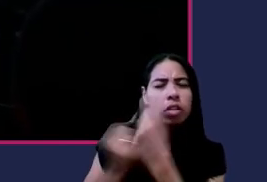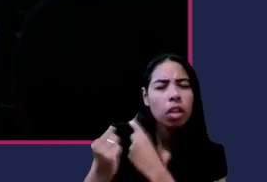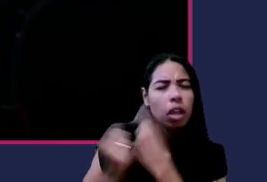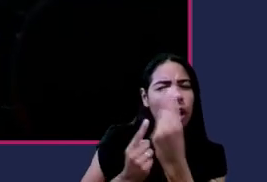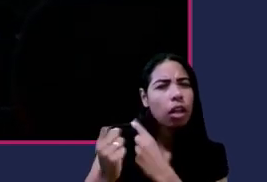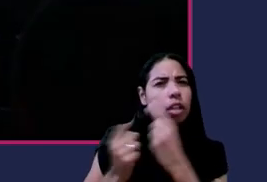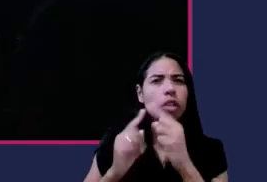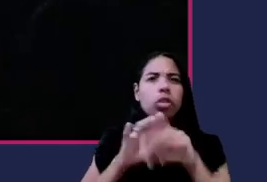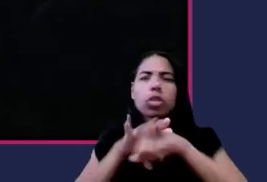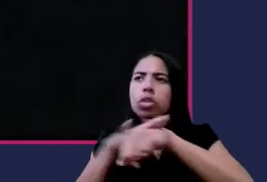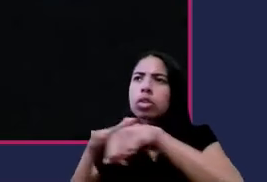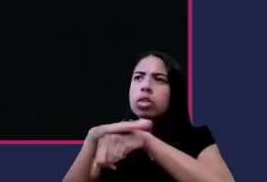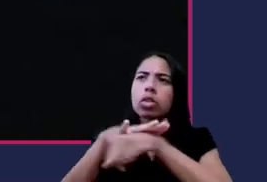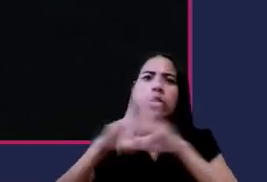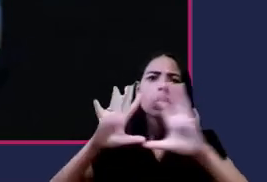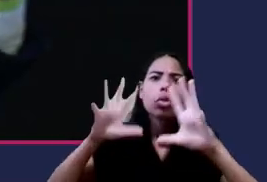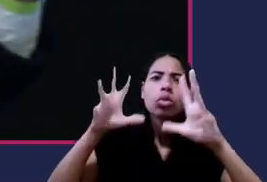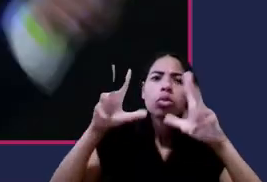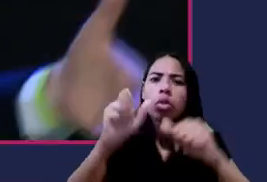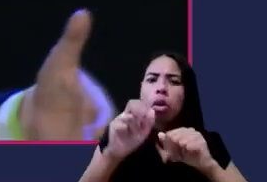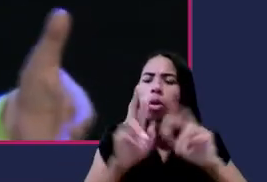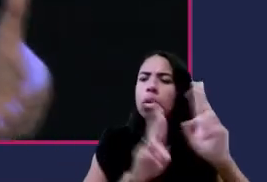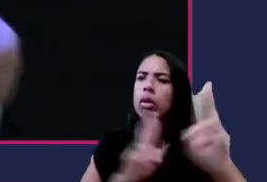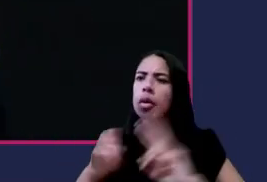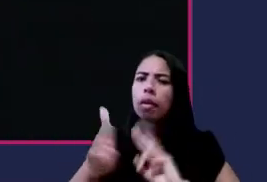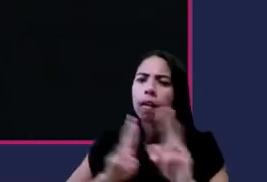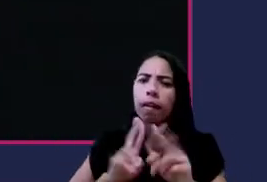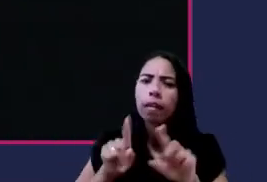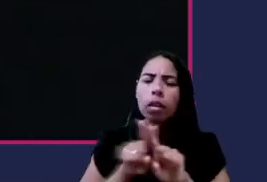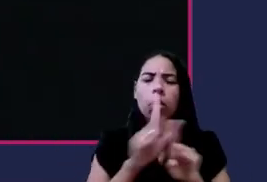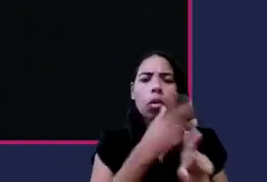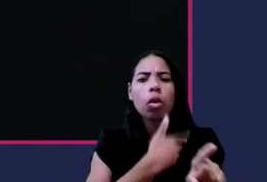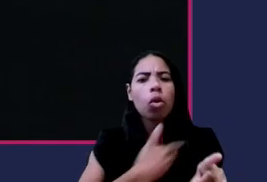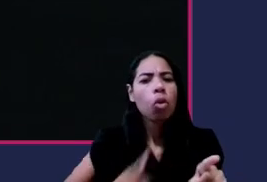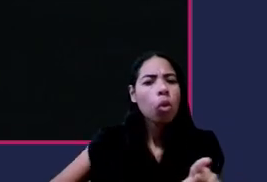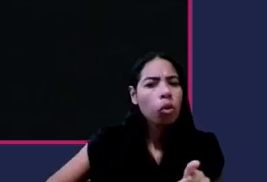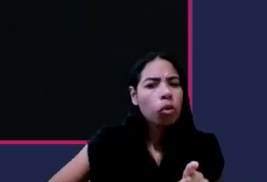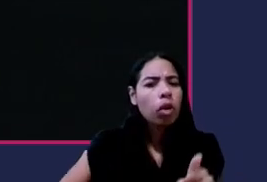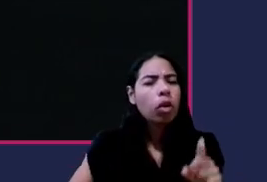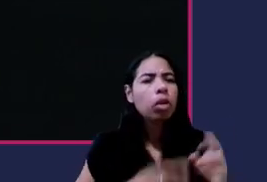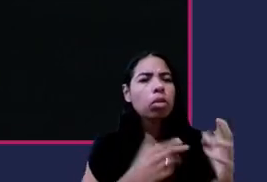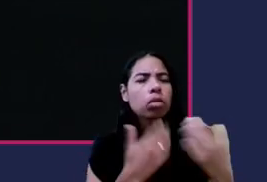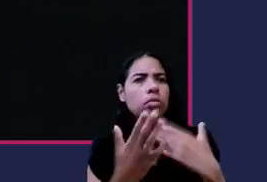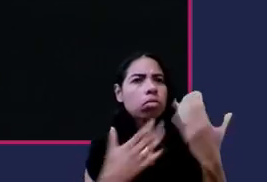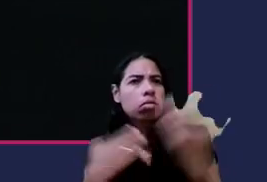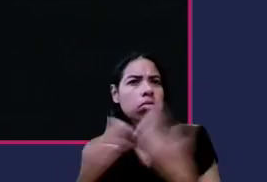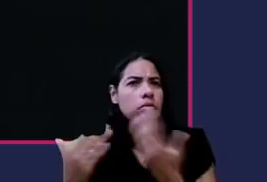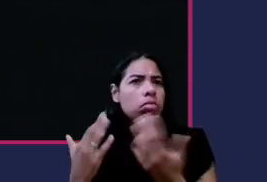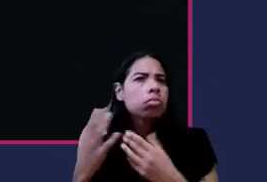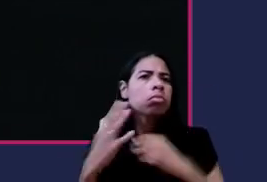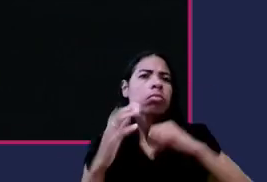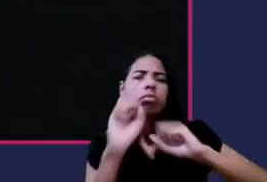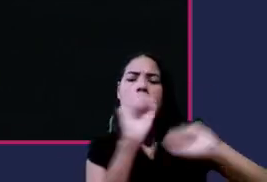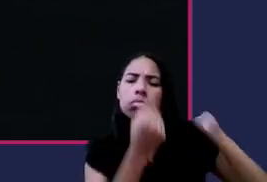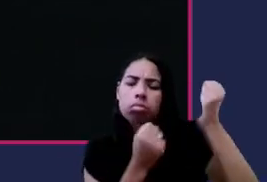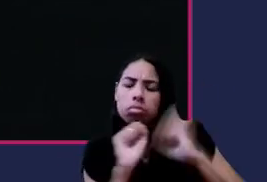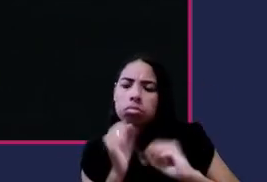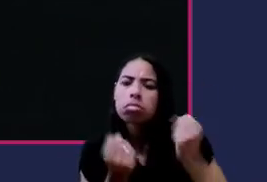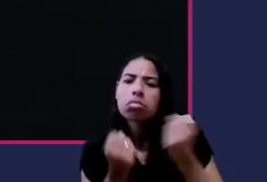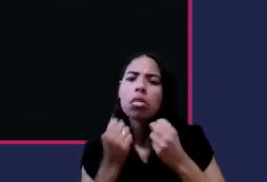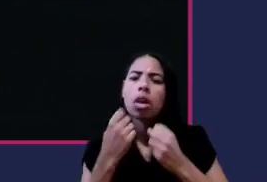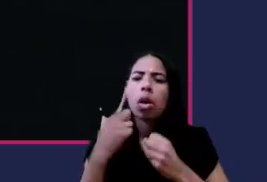further that. I talked to everyone, the government at the time, the industry,